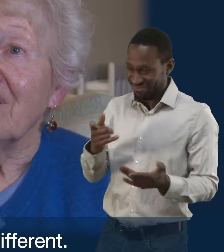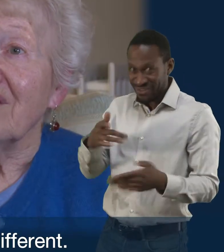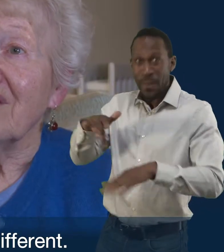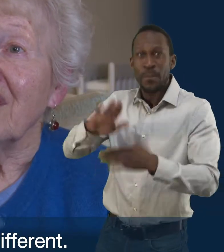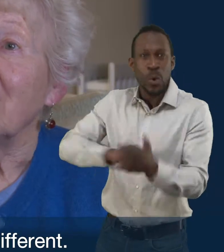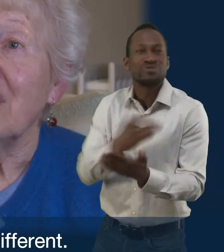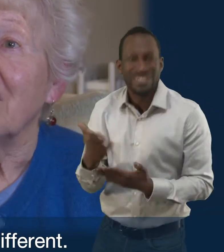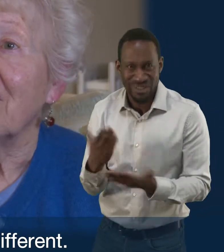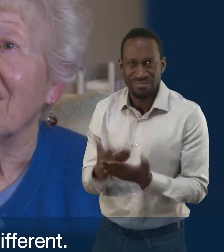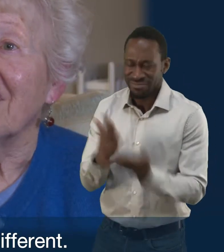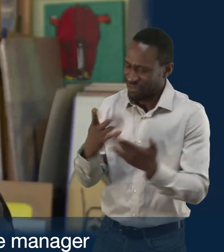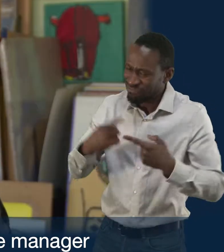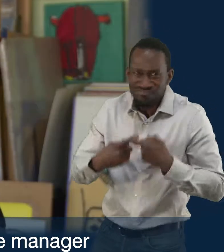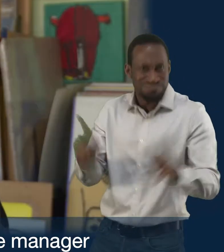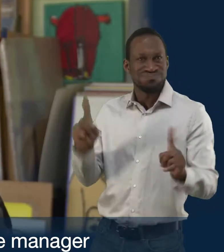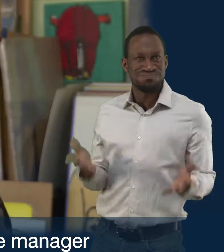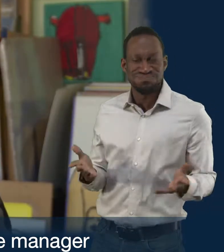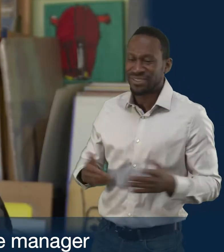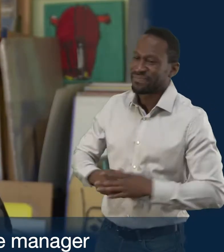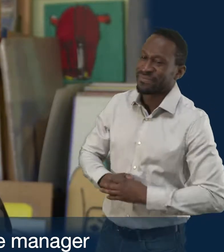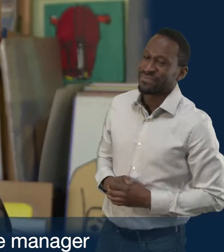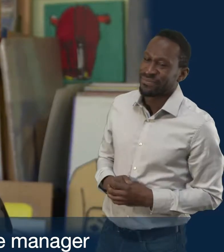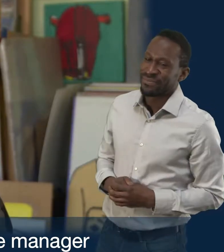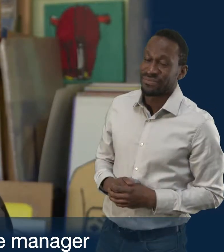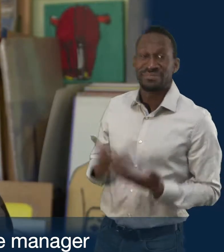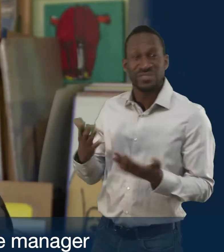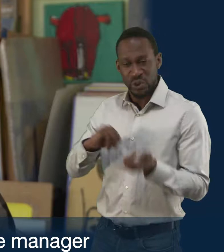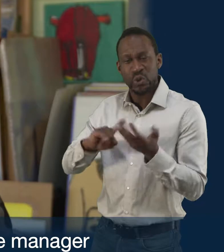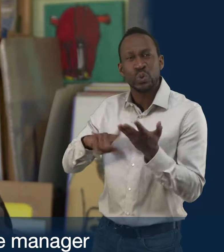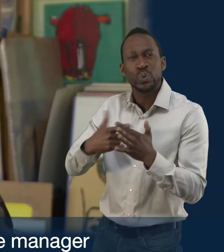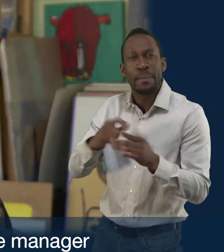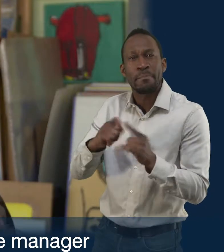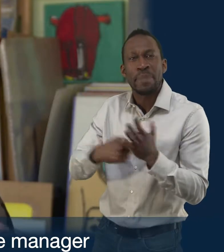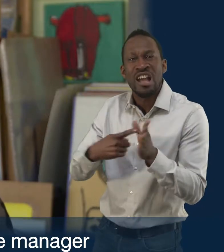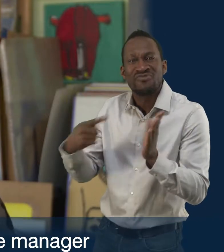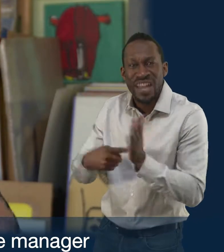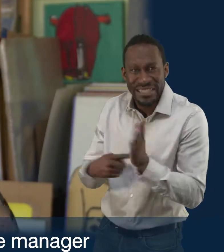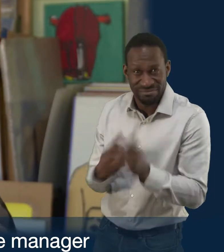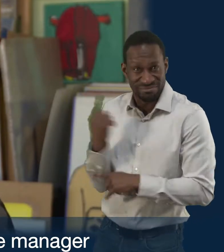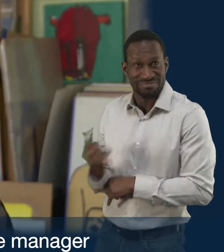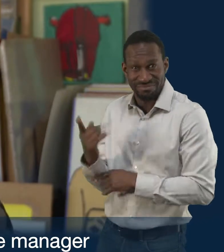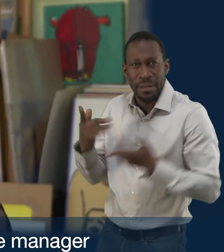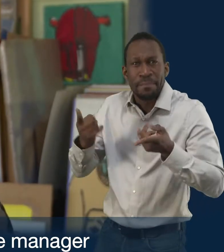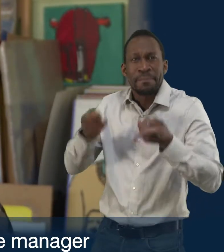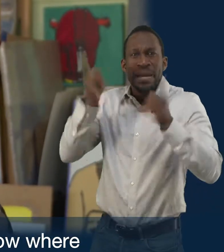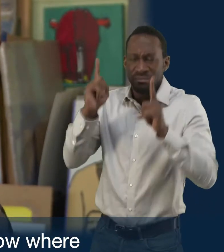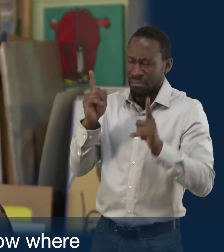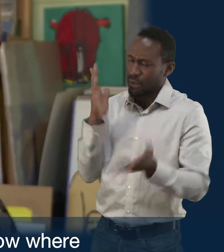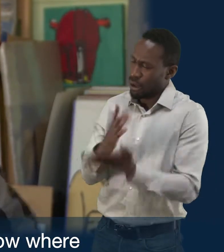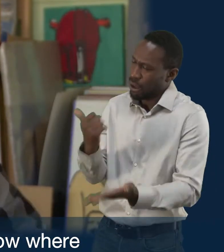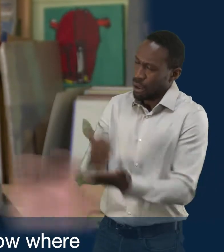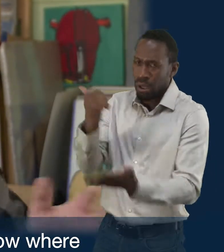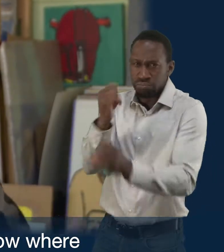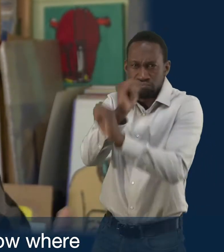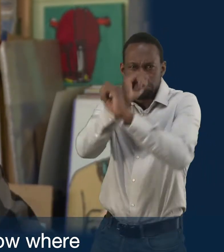so it was so different. That Sue Pratt, who was the manager, who just must have had a great vision, even